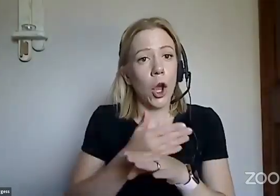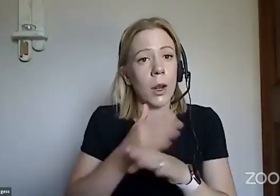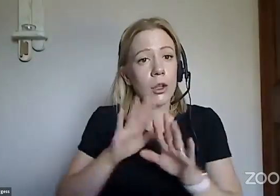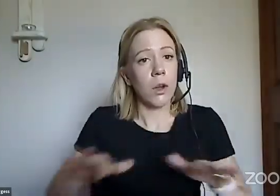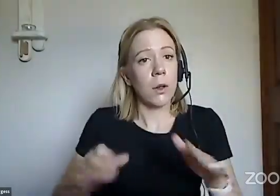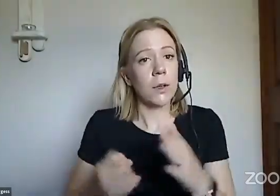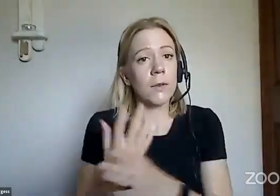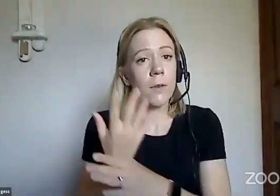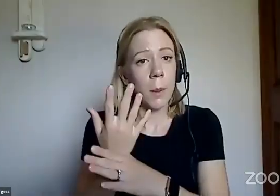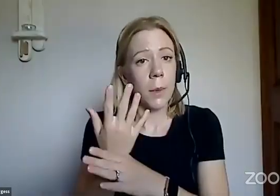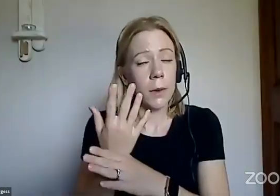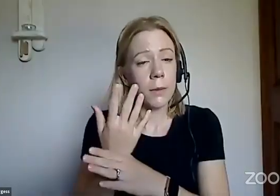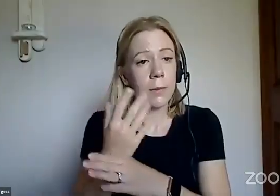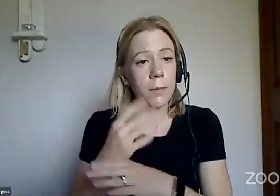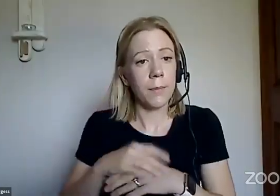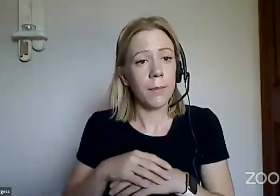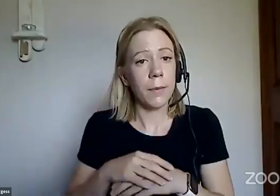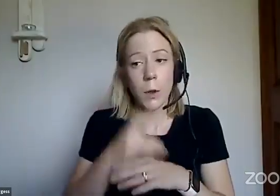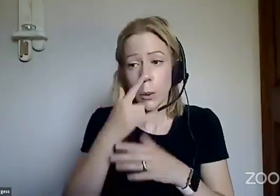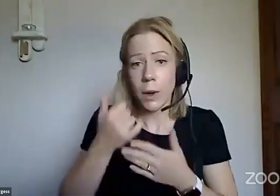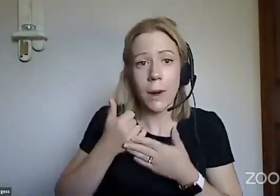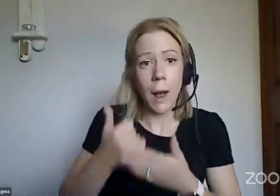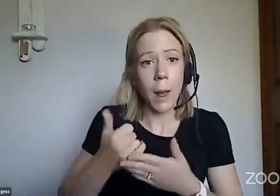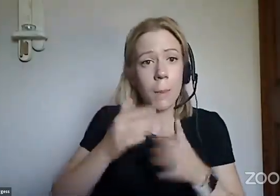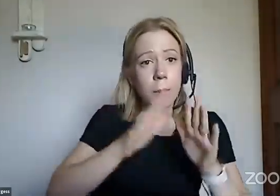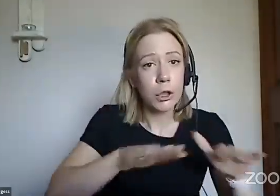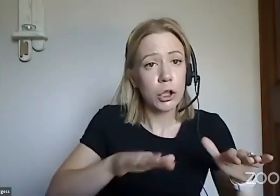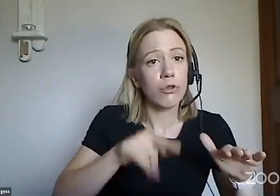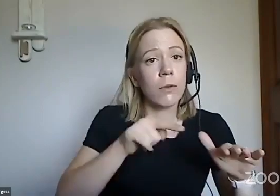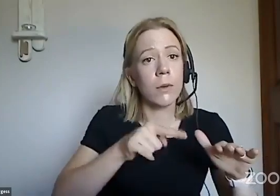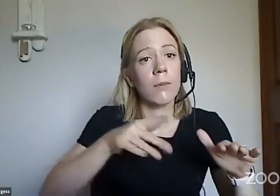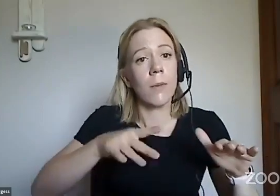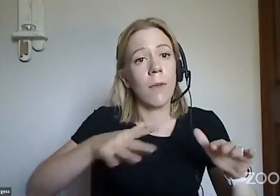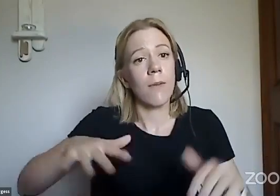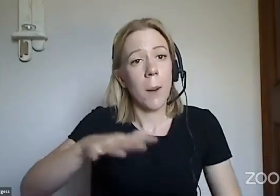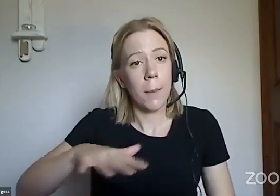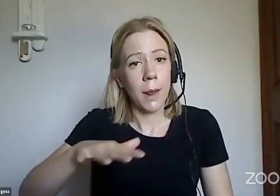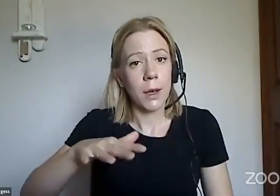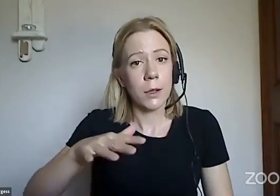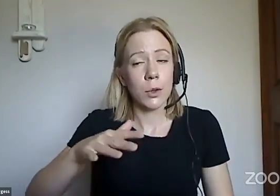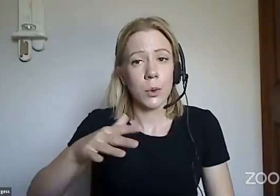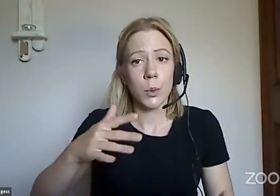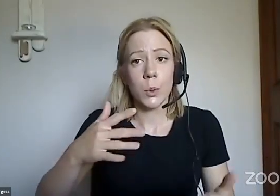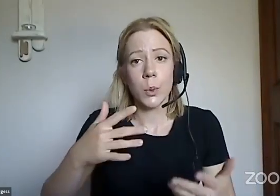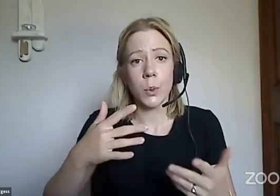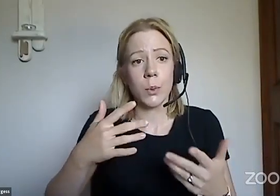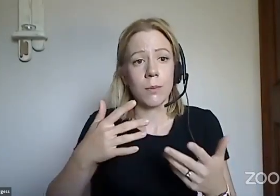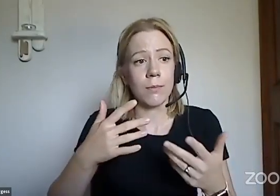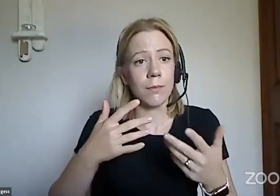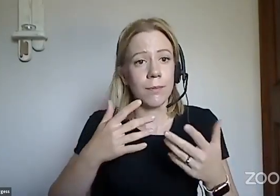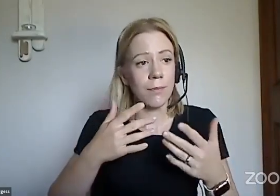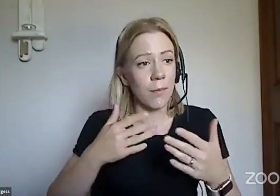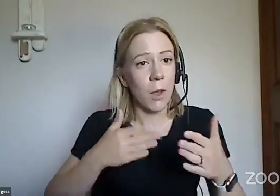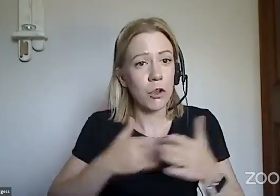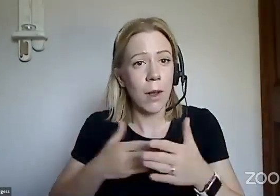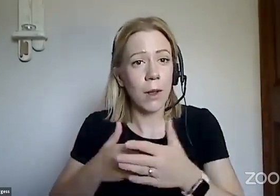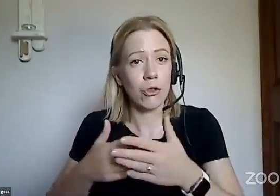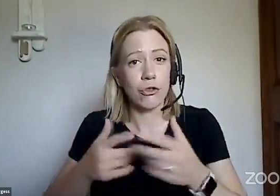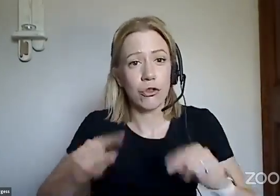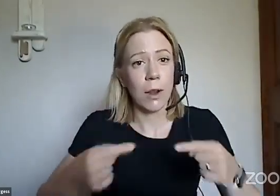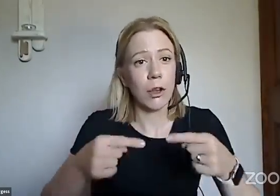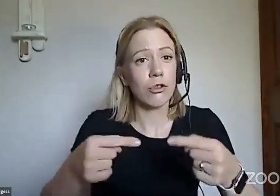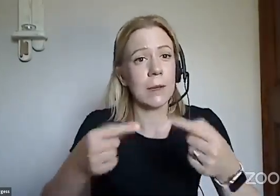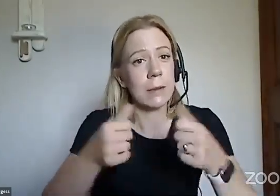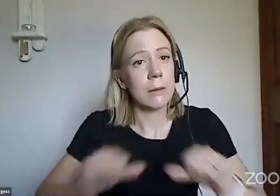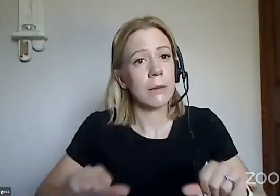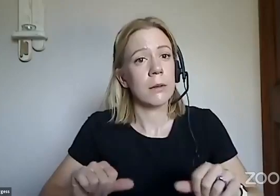can help children and their families to overcome the challenges and mitigate